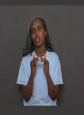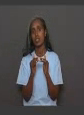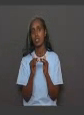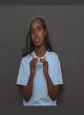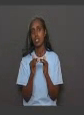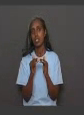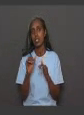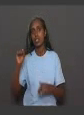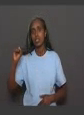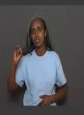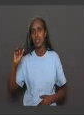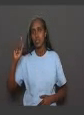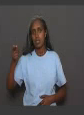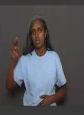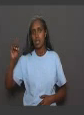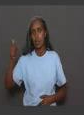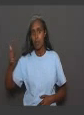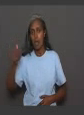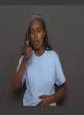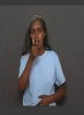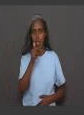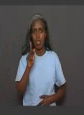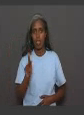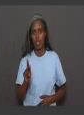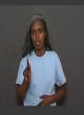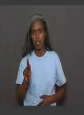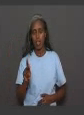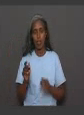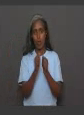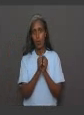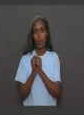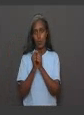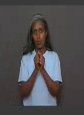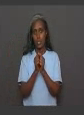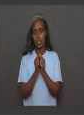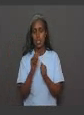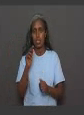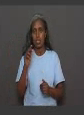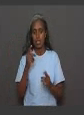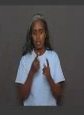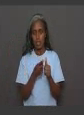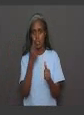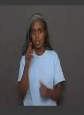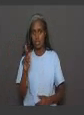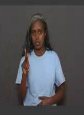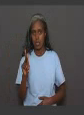equals sigma ak with index k,